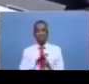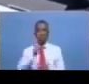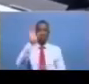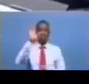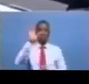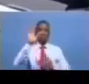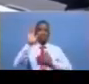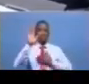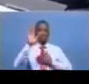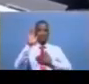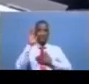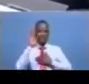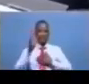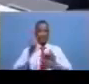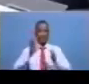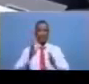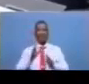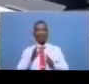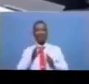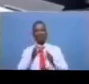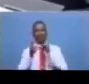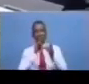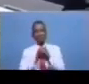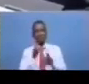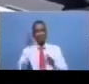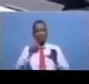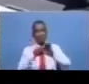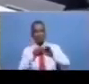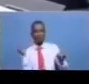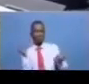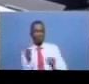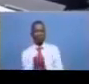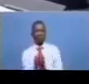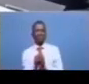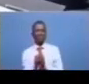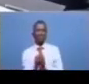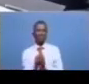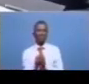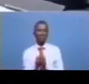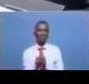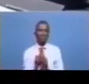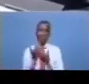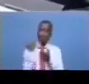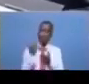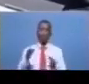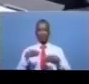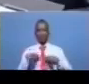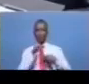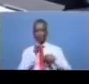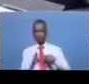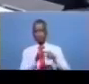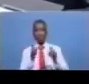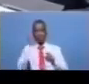that the court should not allow us to ask her questions through interrogatories because she will be available for cross-examination. We were of the